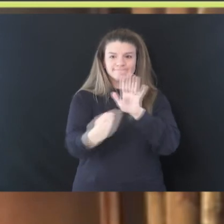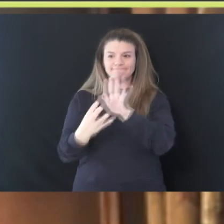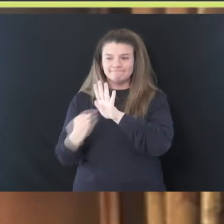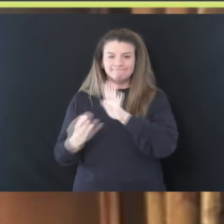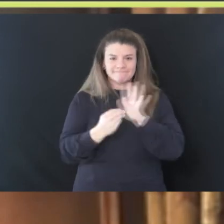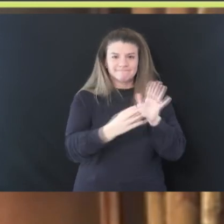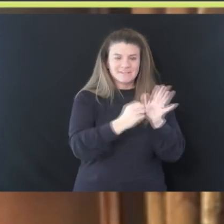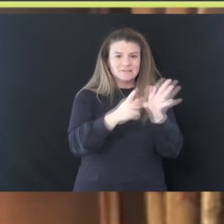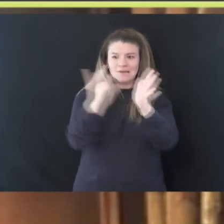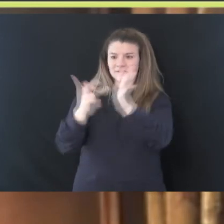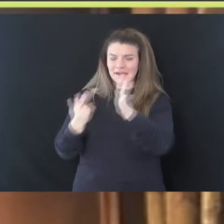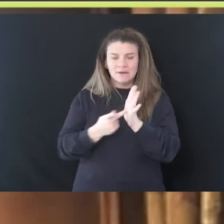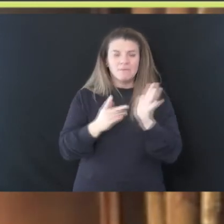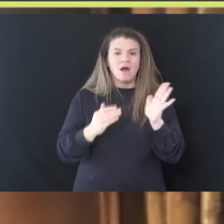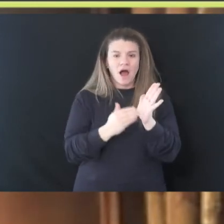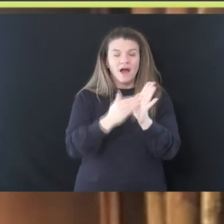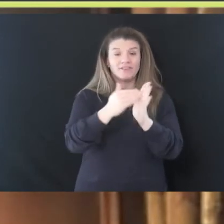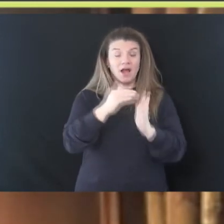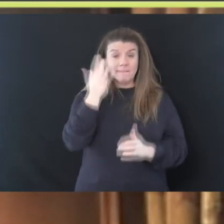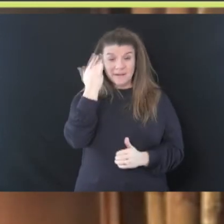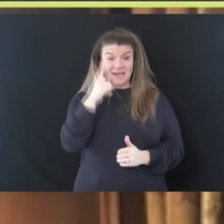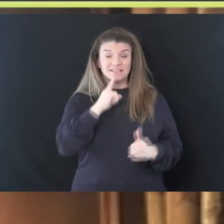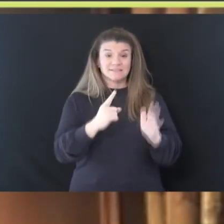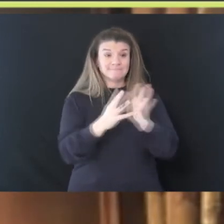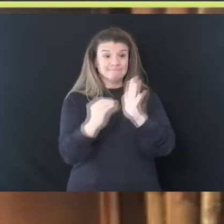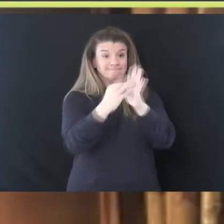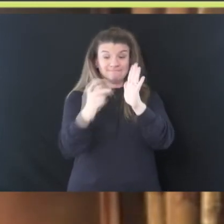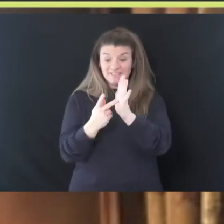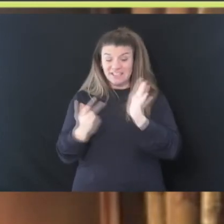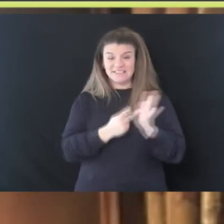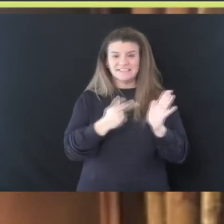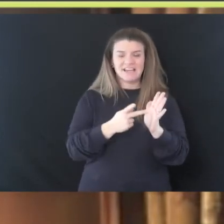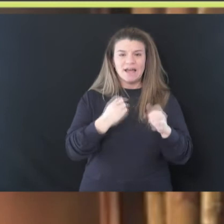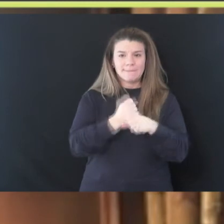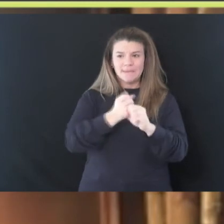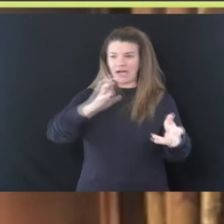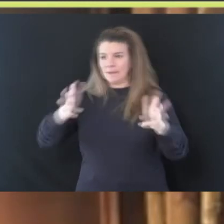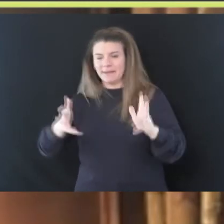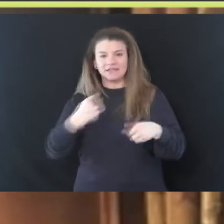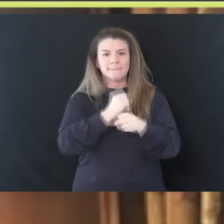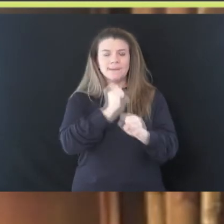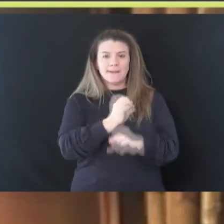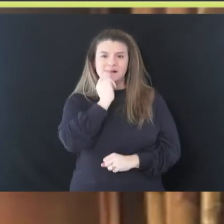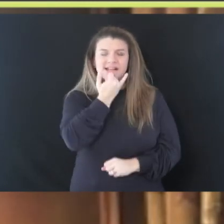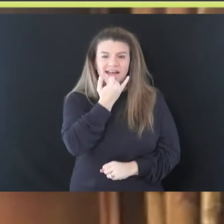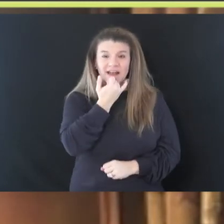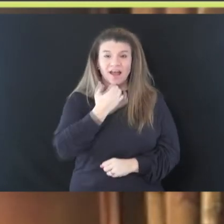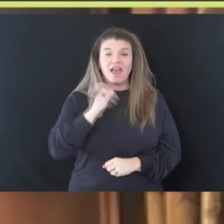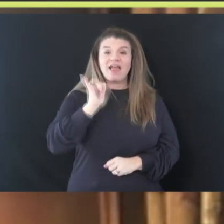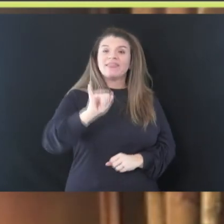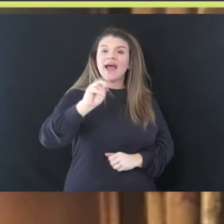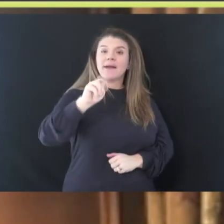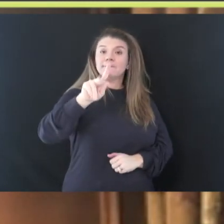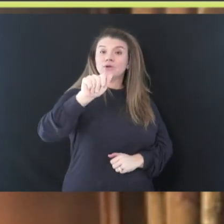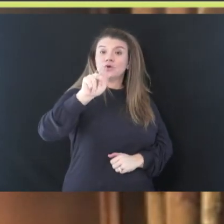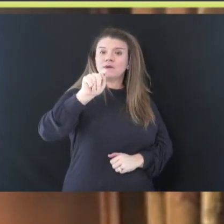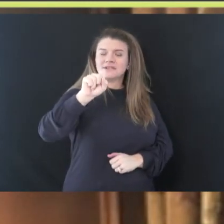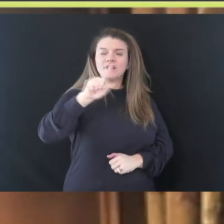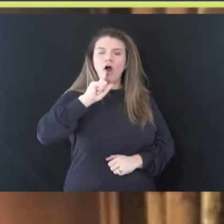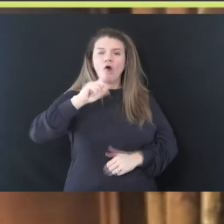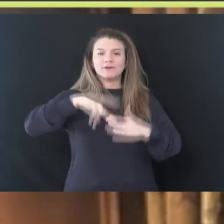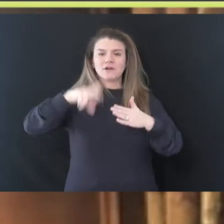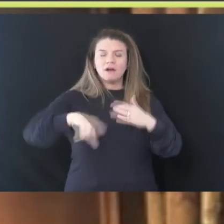time. And because it's replicating all the time and it's messy, it makes mistakes. And these mutants are just the results of these mistakes. And